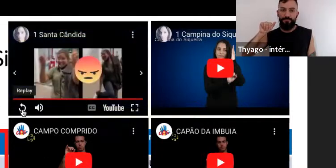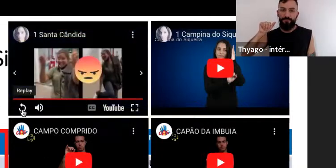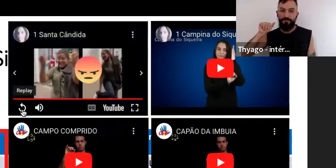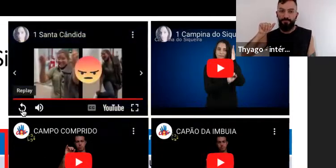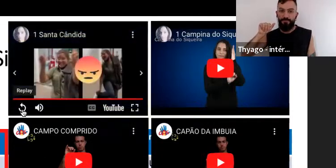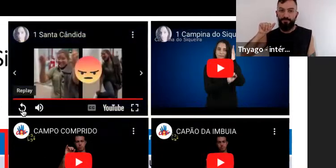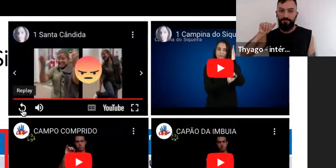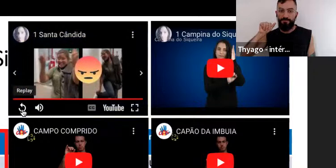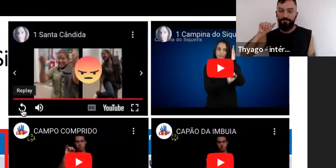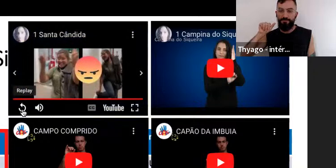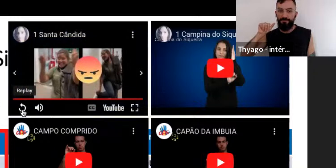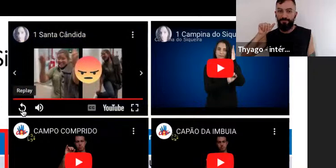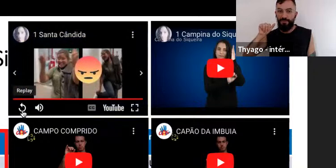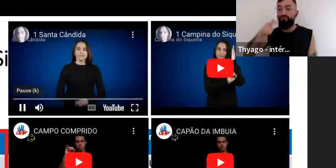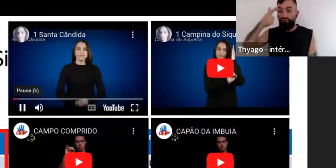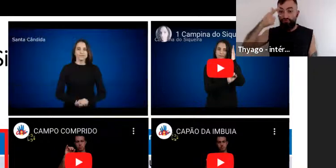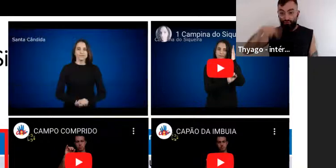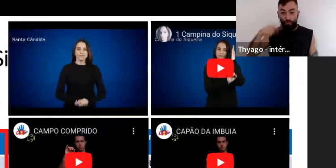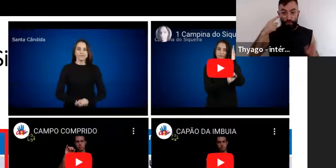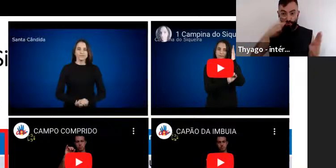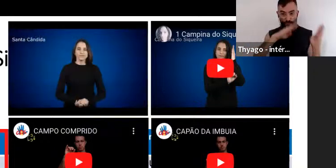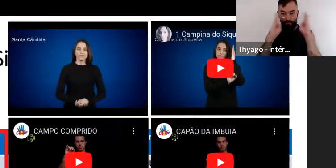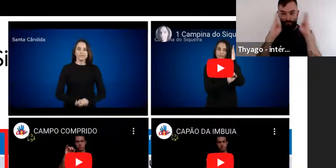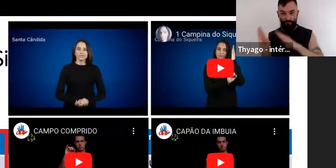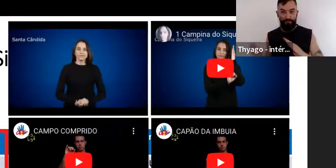So I'll play it again.